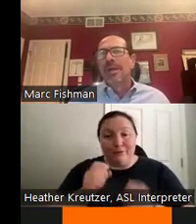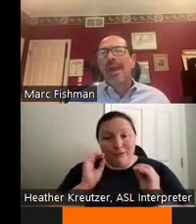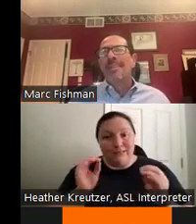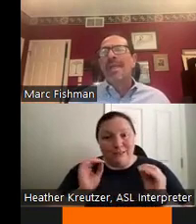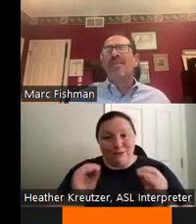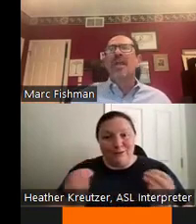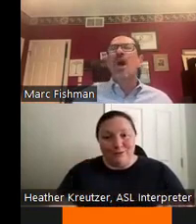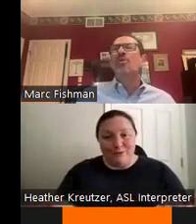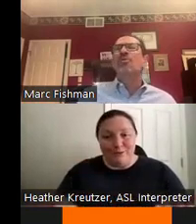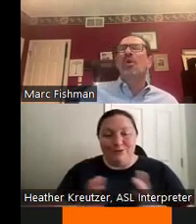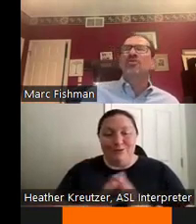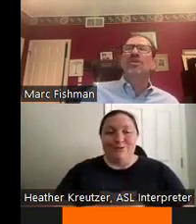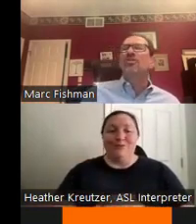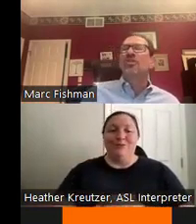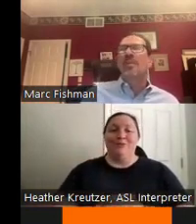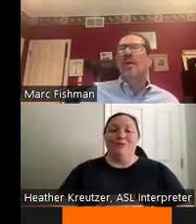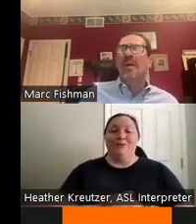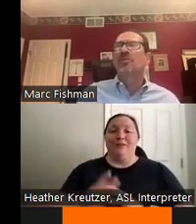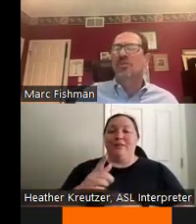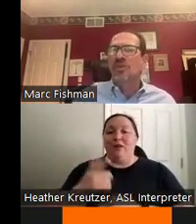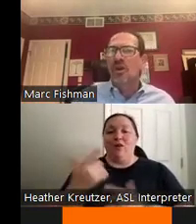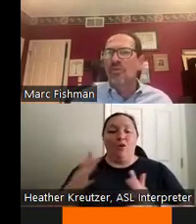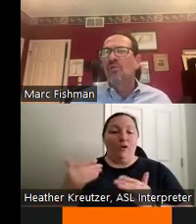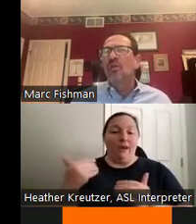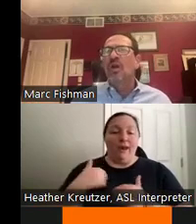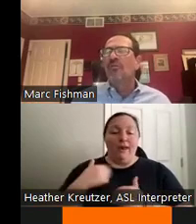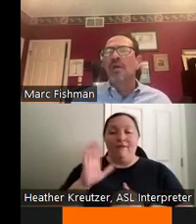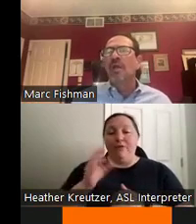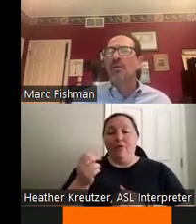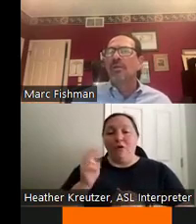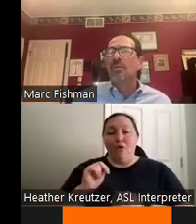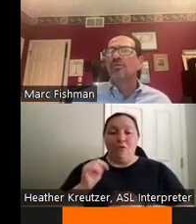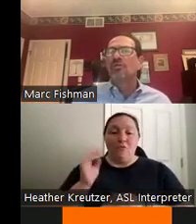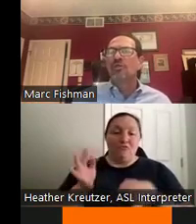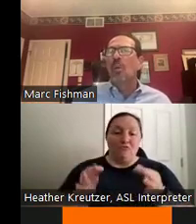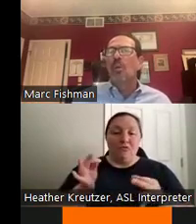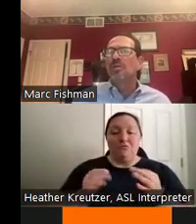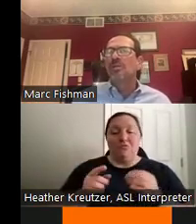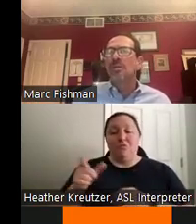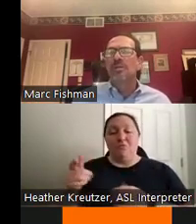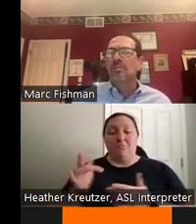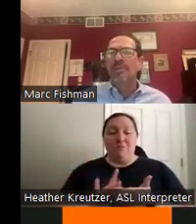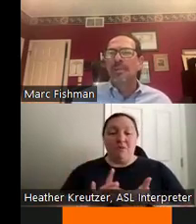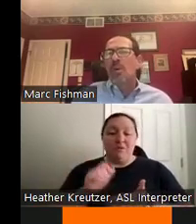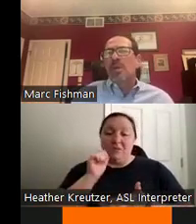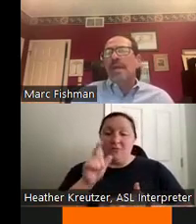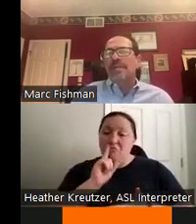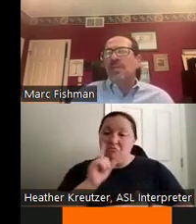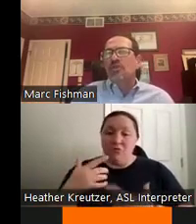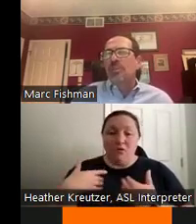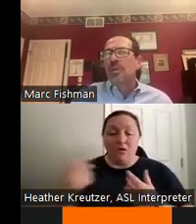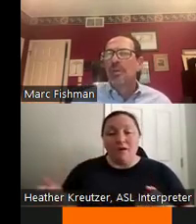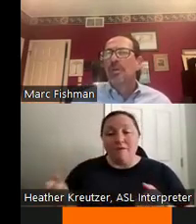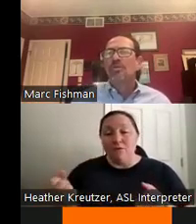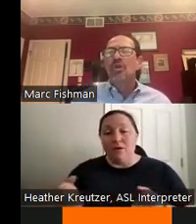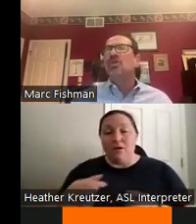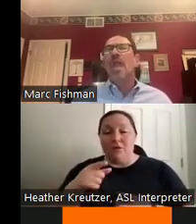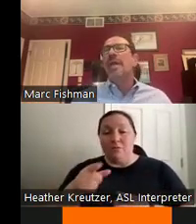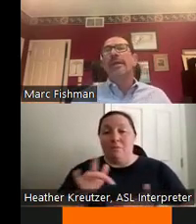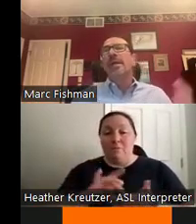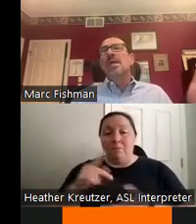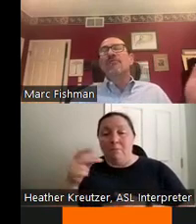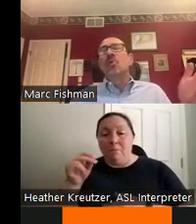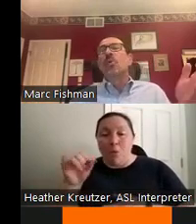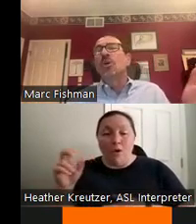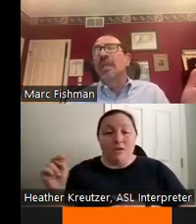them. And if they come with prejudices about medicines aren't real recovery or these are just poisons and blah, blah, blah, well, you got to teach them.